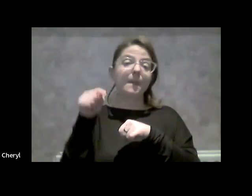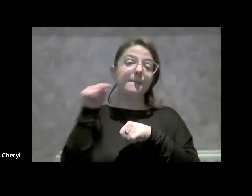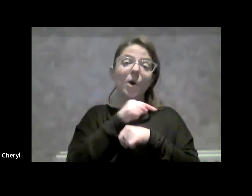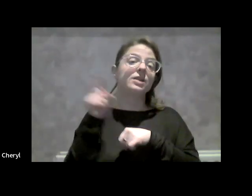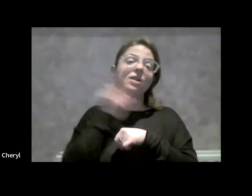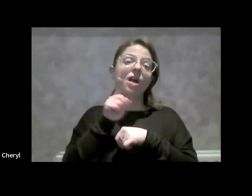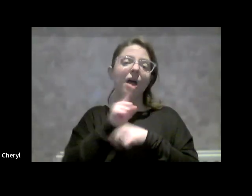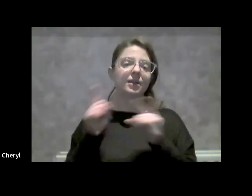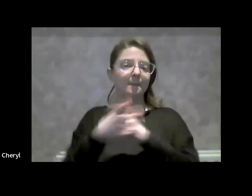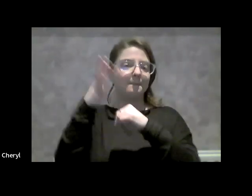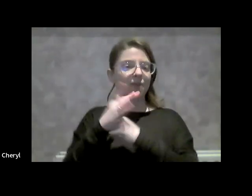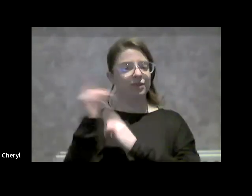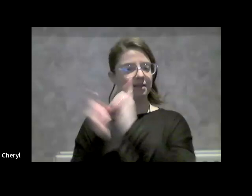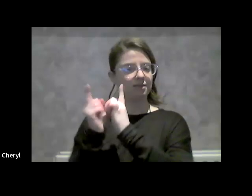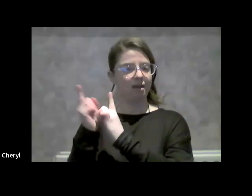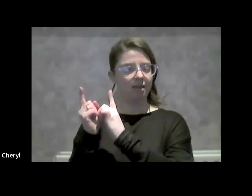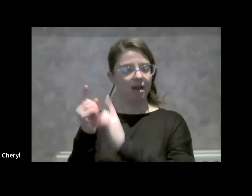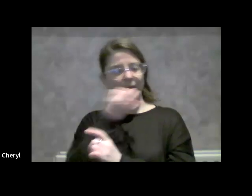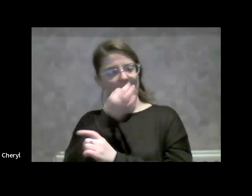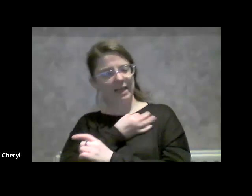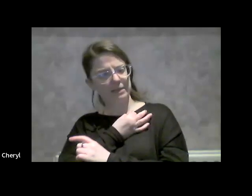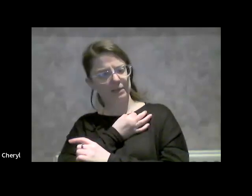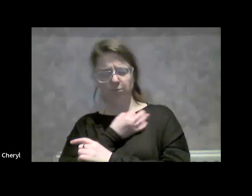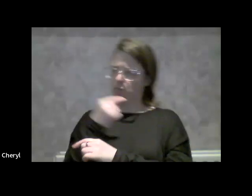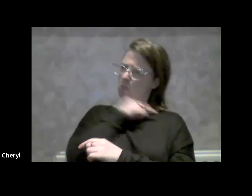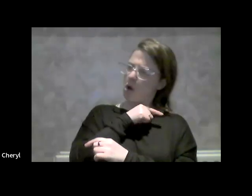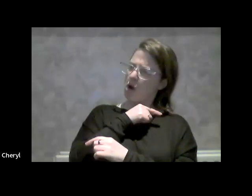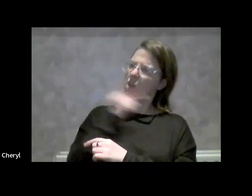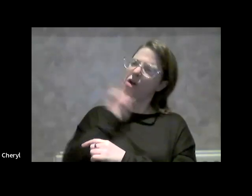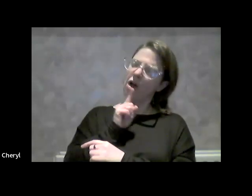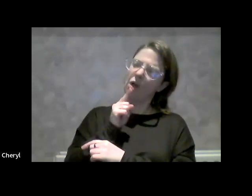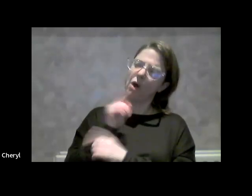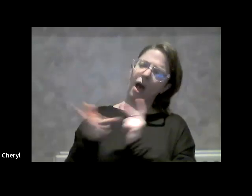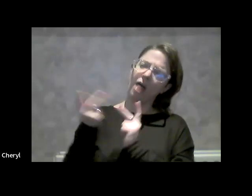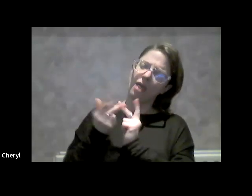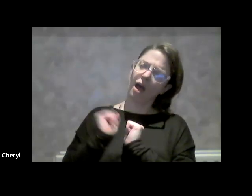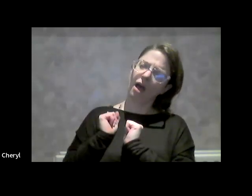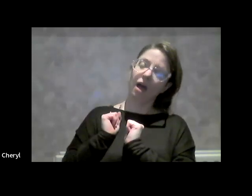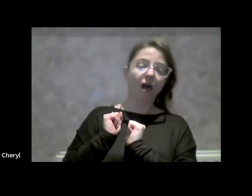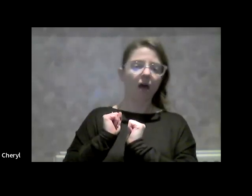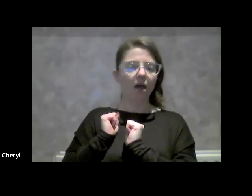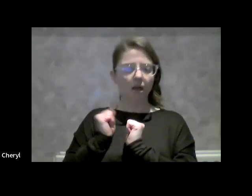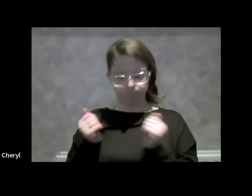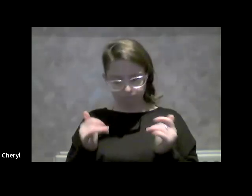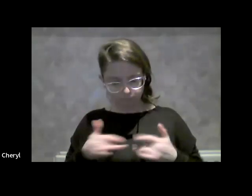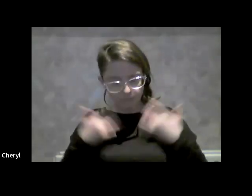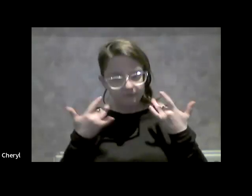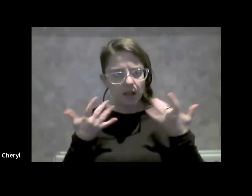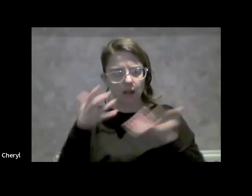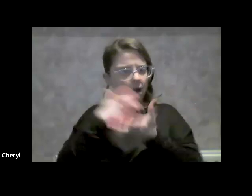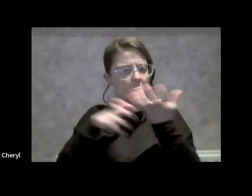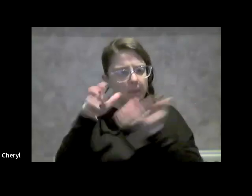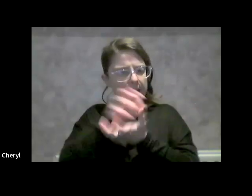to each other, being asked if I was a boy or a girl or other, fragments of myself that felt less